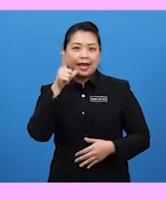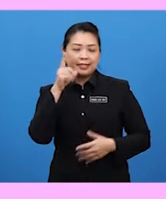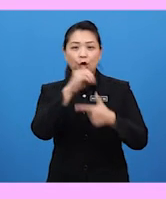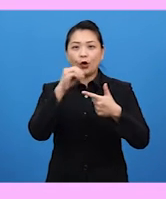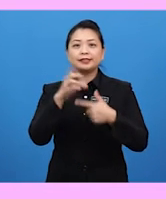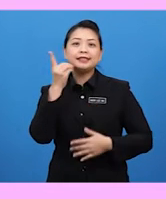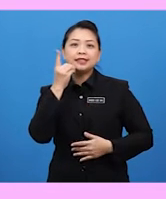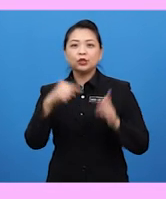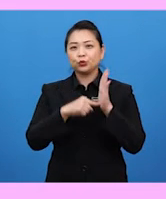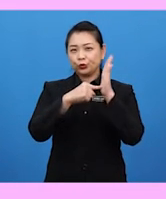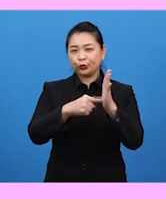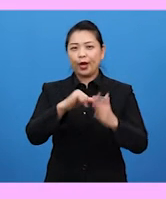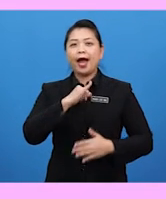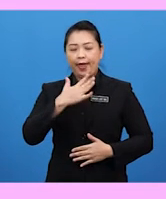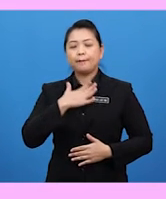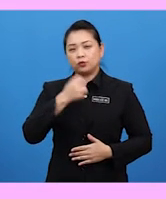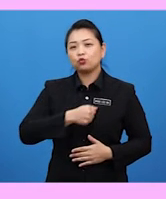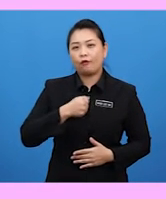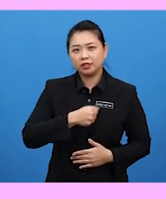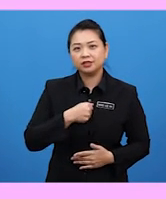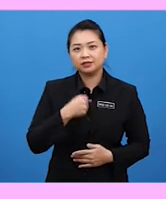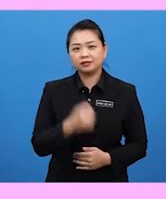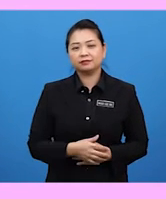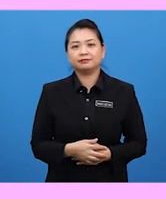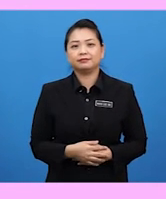dinner to show that I'm sorry.